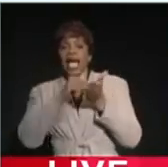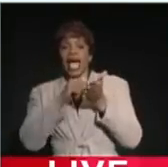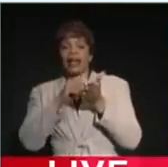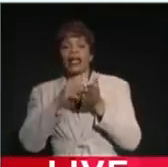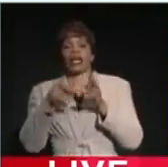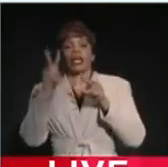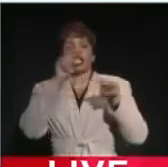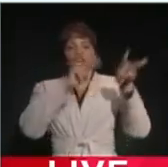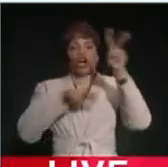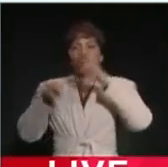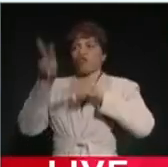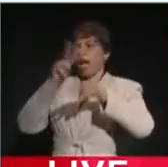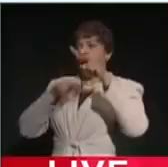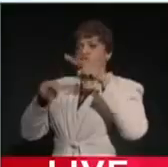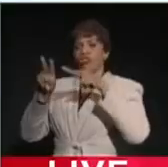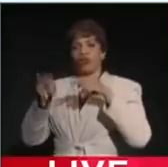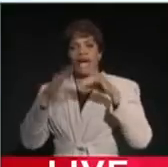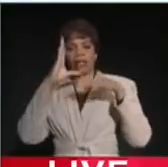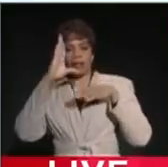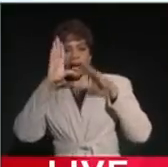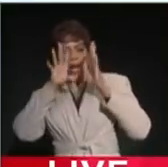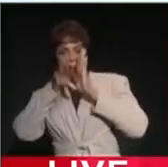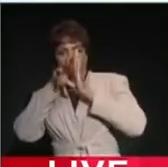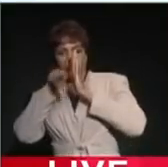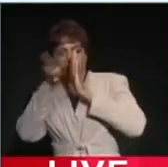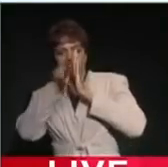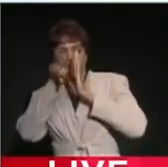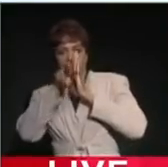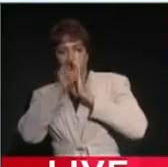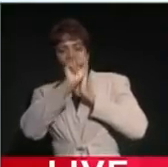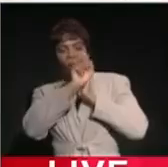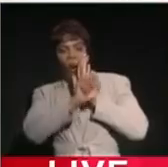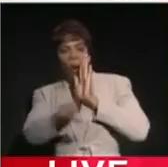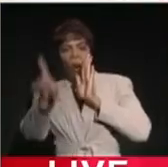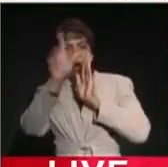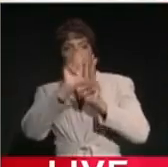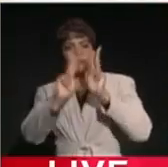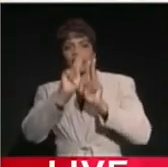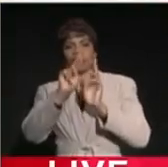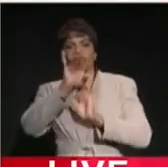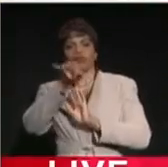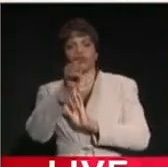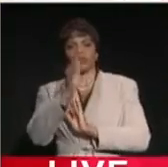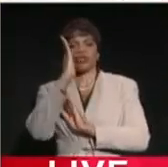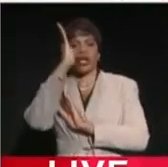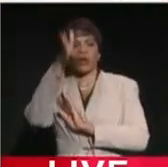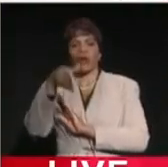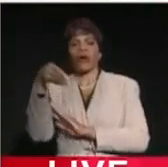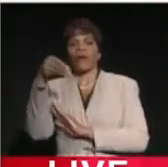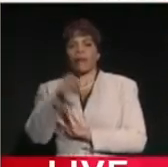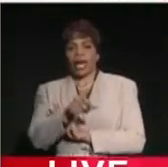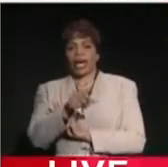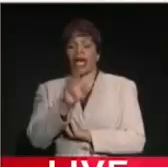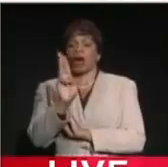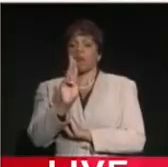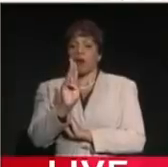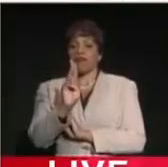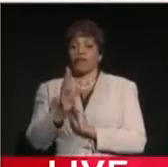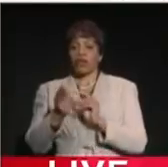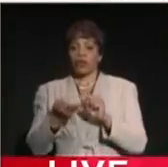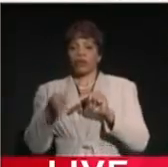and you will know who's going to pay for it. Everyone in New Jersey is going to pay for it. Phil Murphy is going to raise your taxes, and I